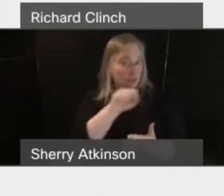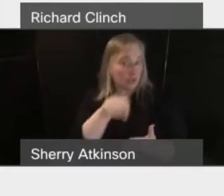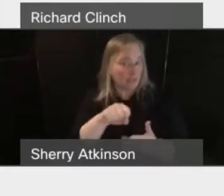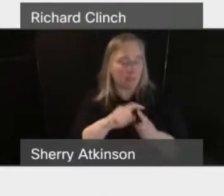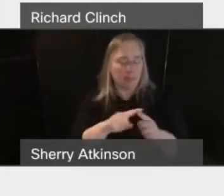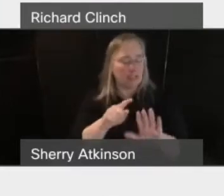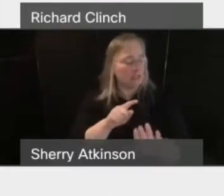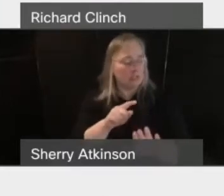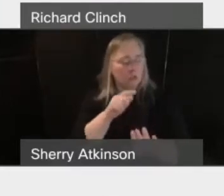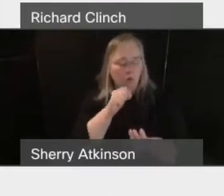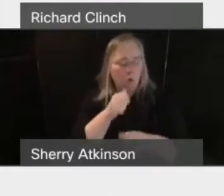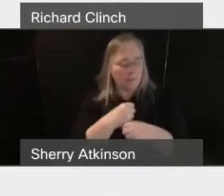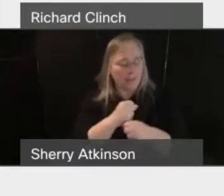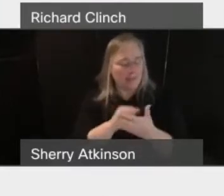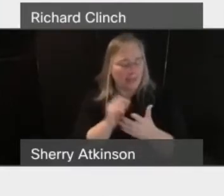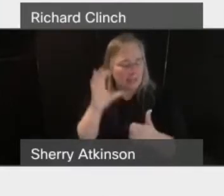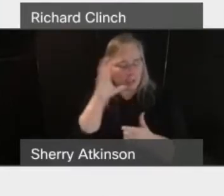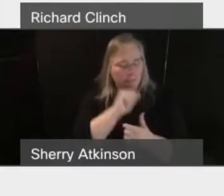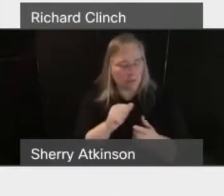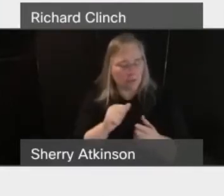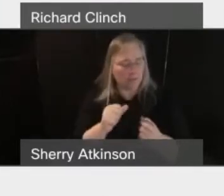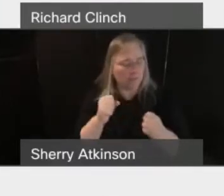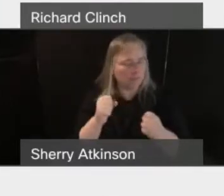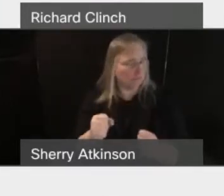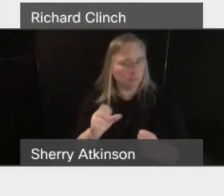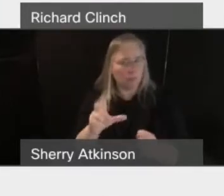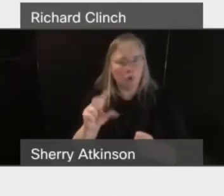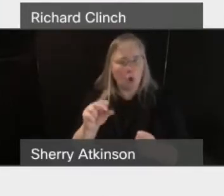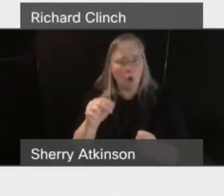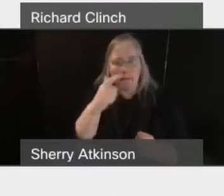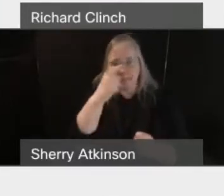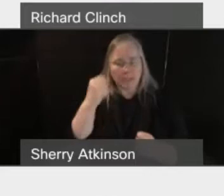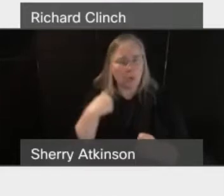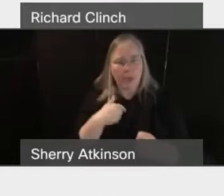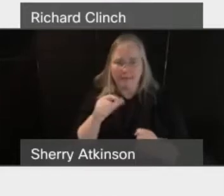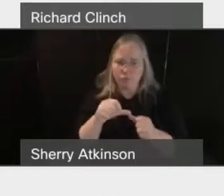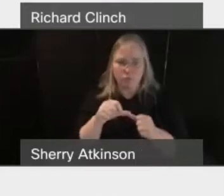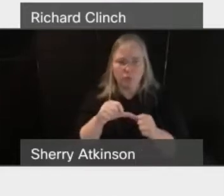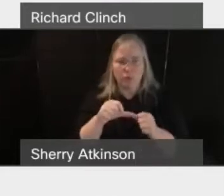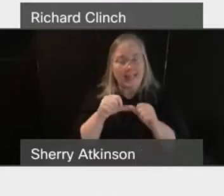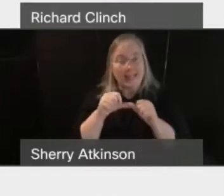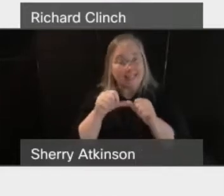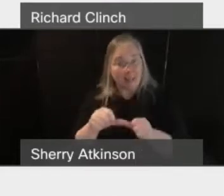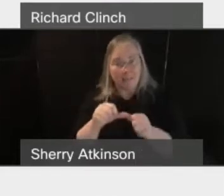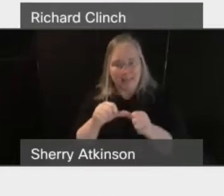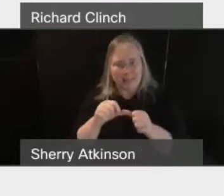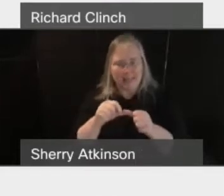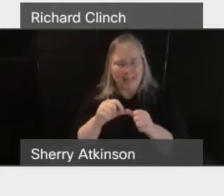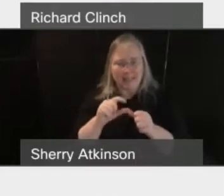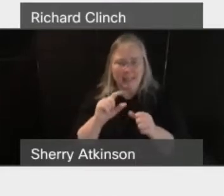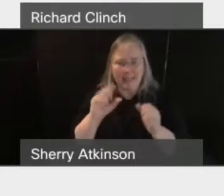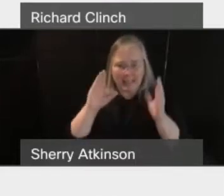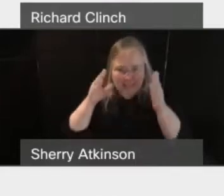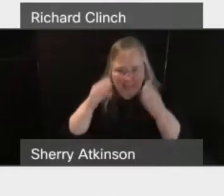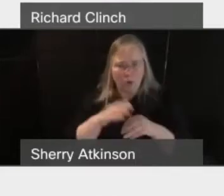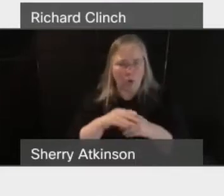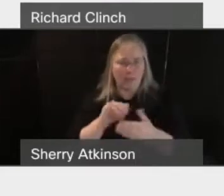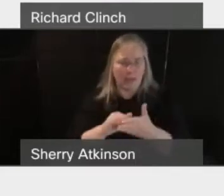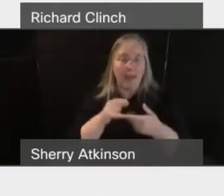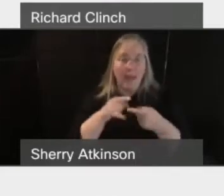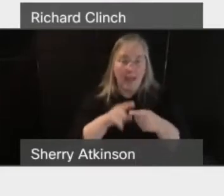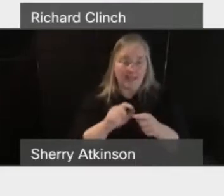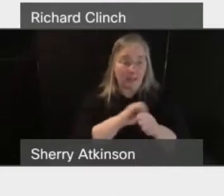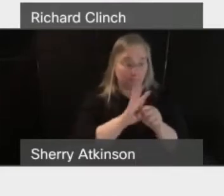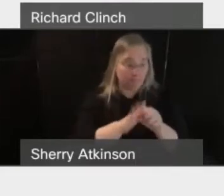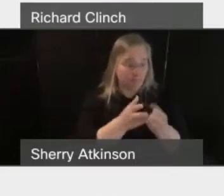assumption too great, because we have to keep the intensity on that as we come out of this pandemic, as